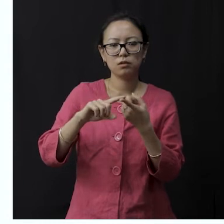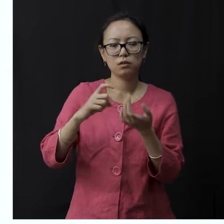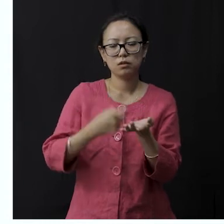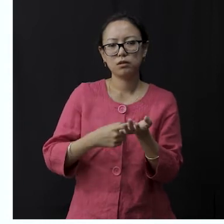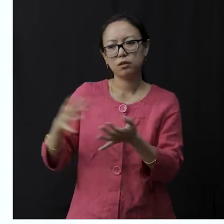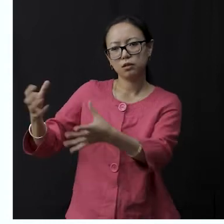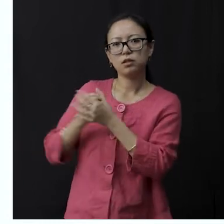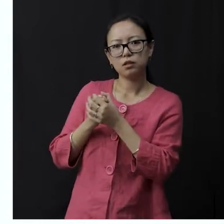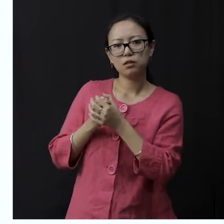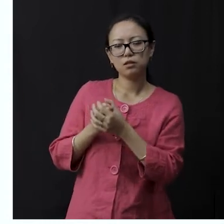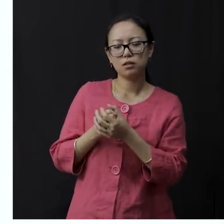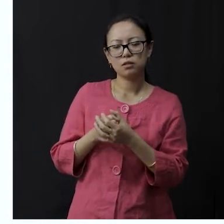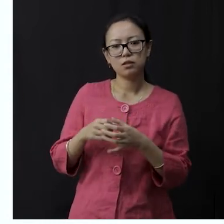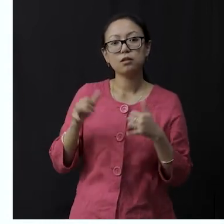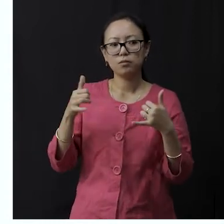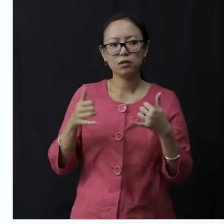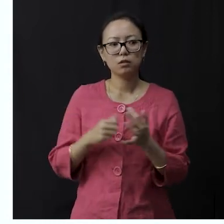mosquito,